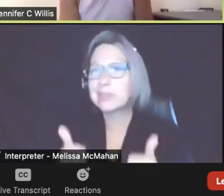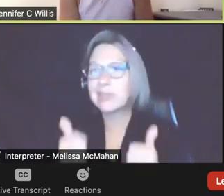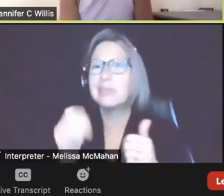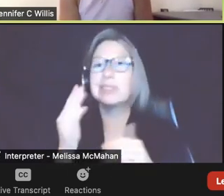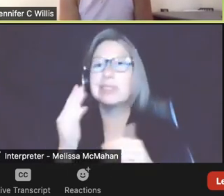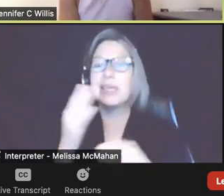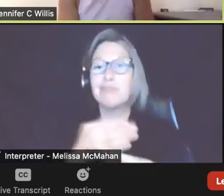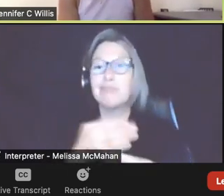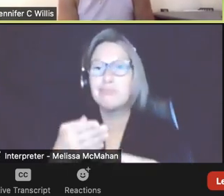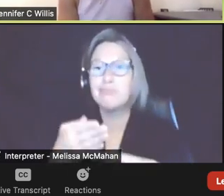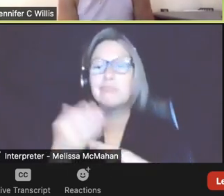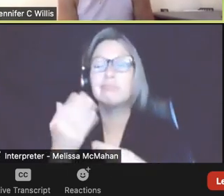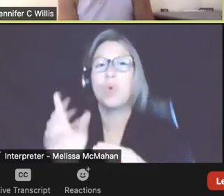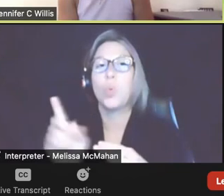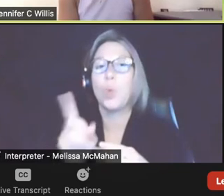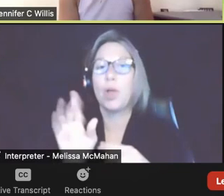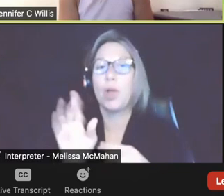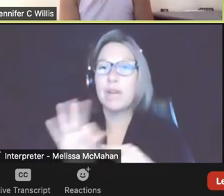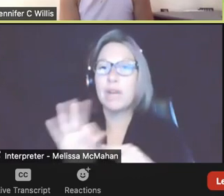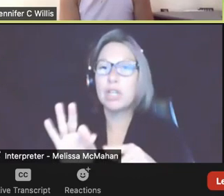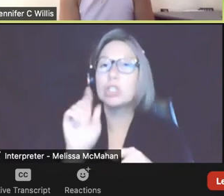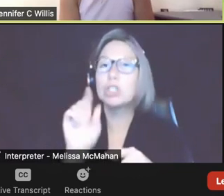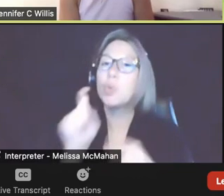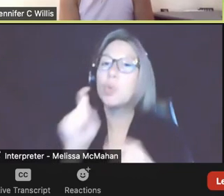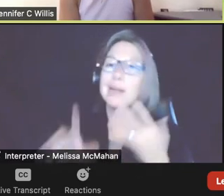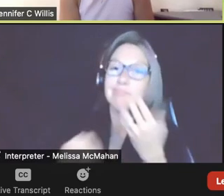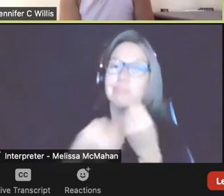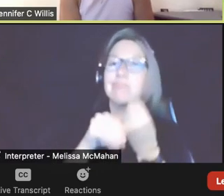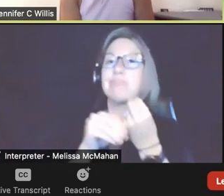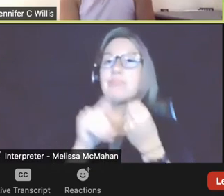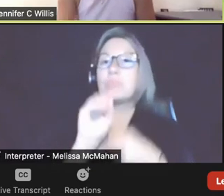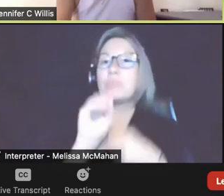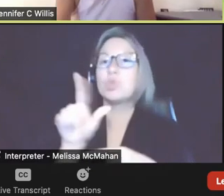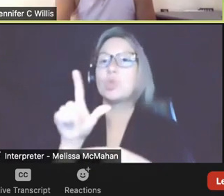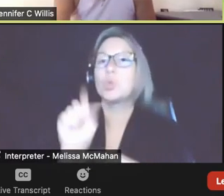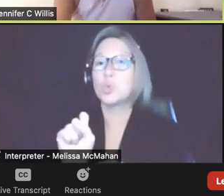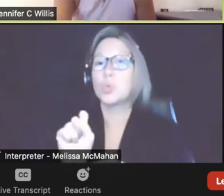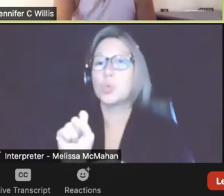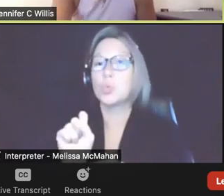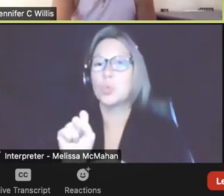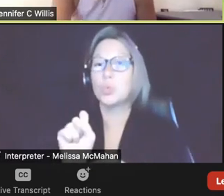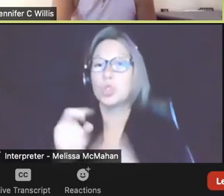so sometimes we need some supplemental tools to kind of give us a better snapshot of what our students are functionally doing.